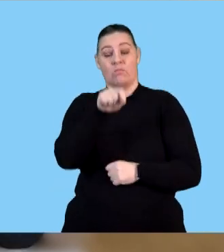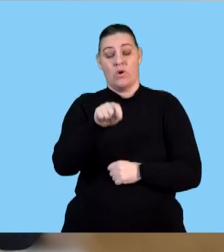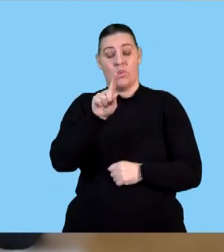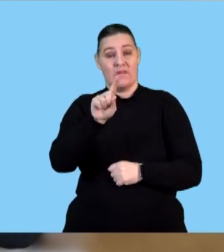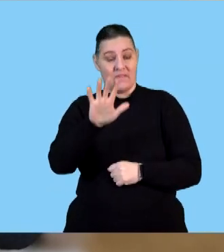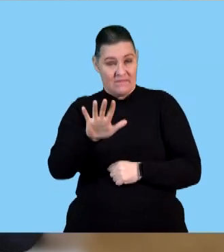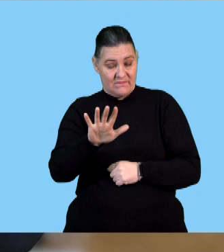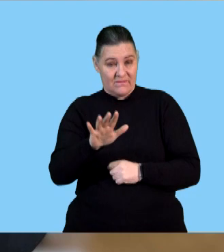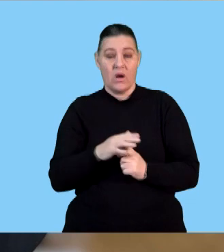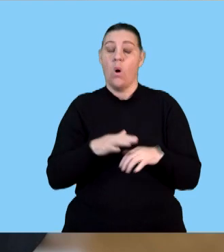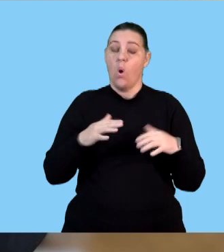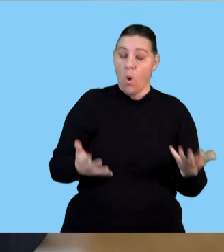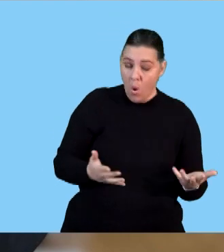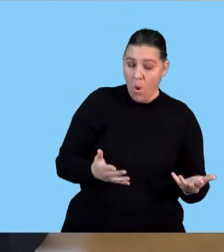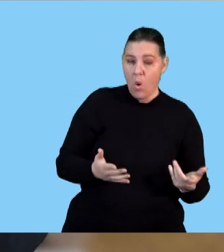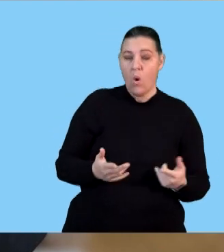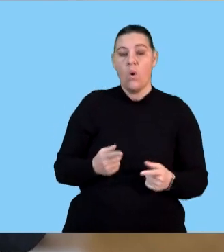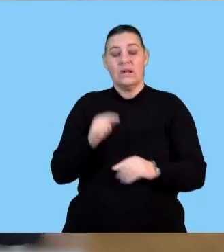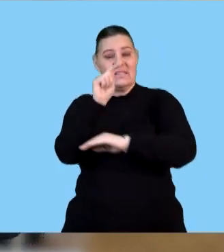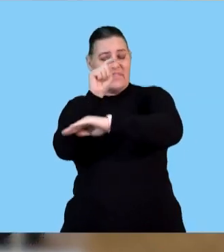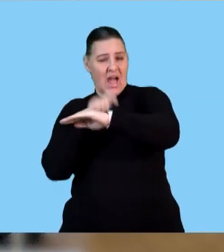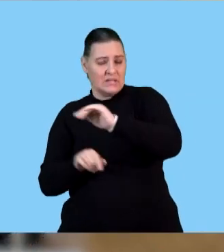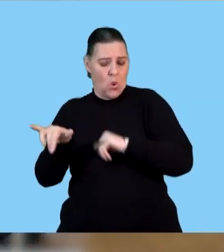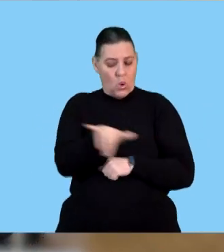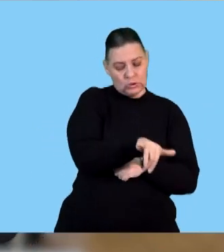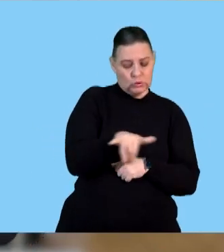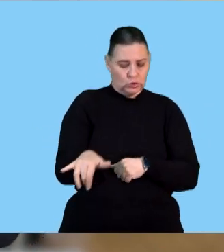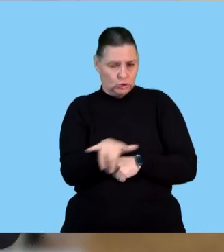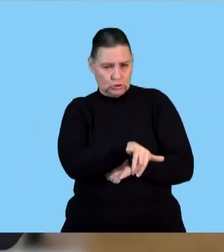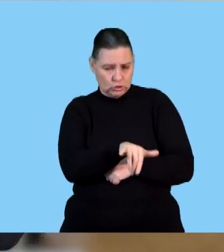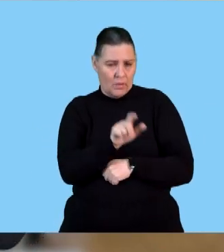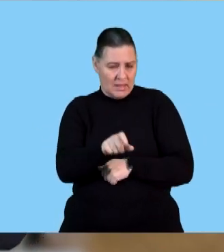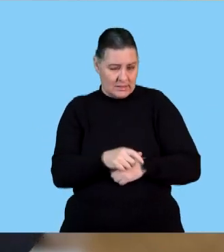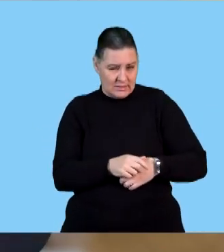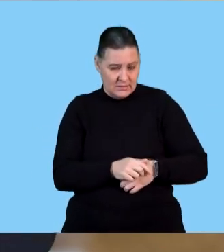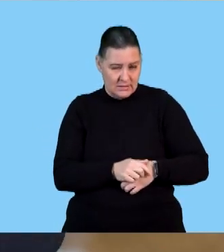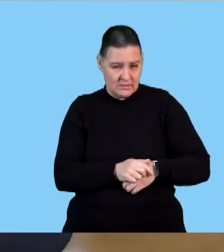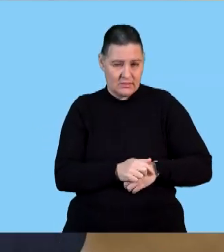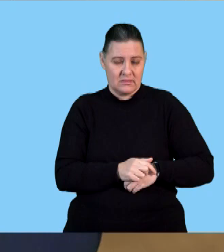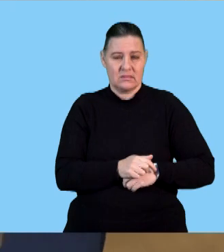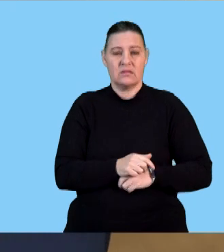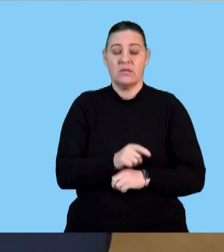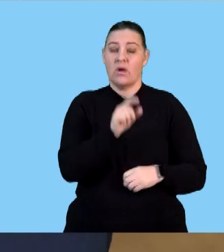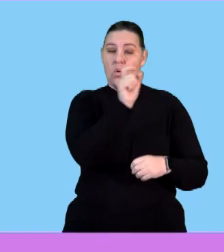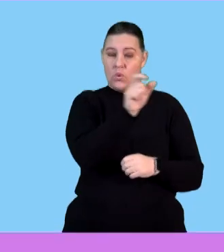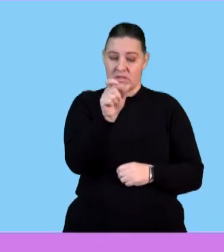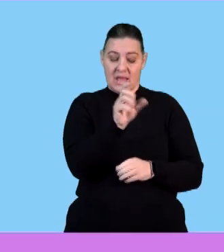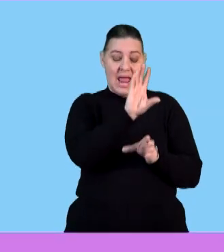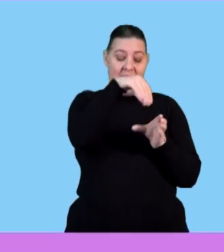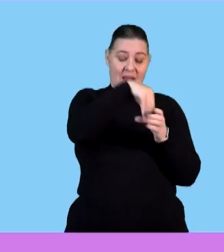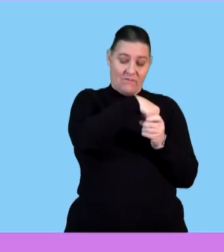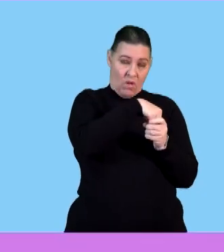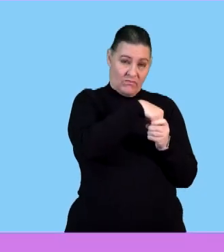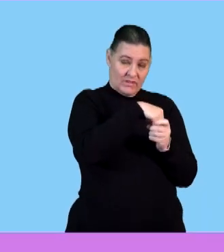here is knowing when to either times by 1,15 or divide by 1,15. And that comes with these words.